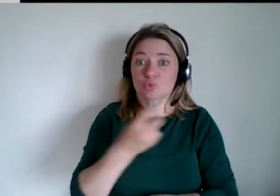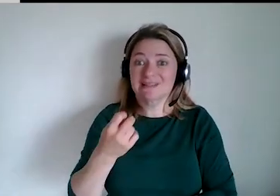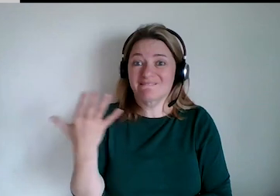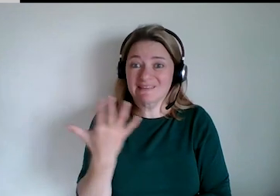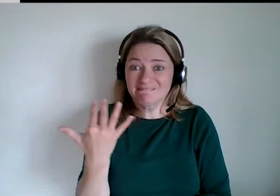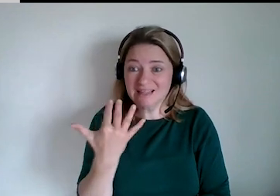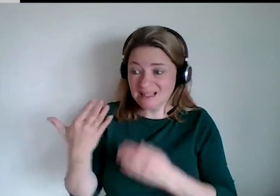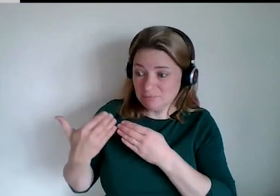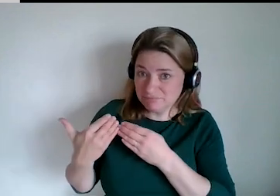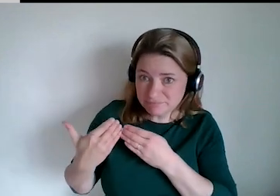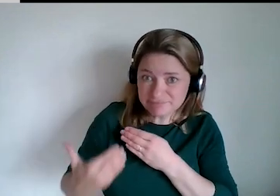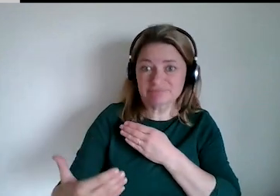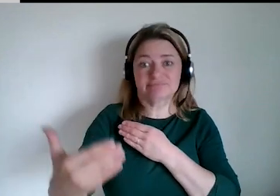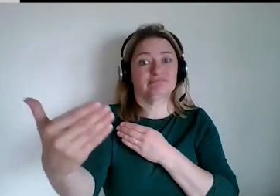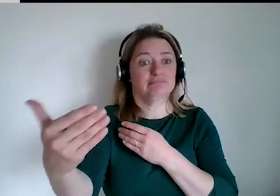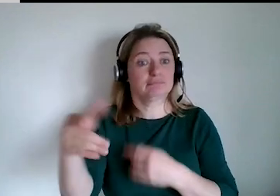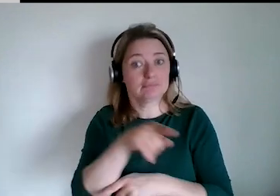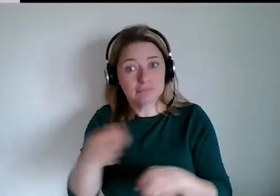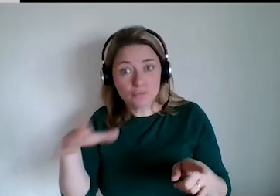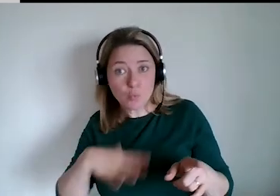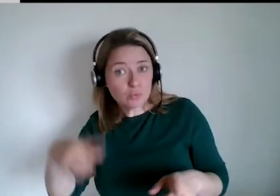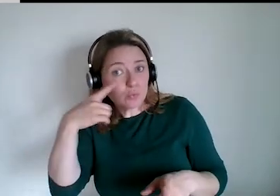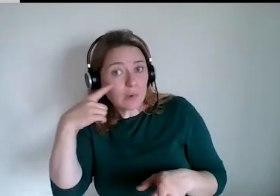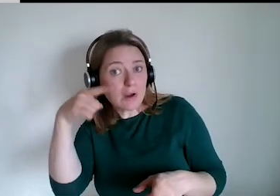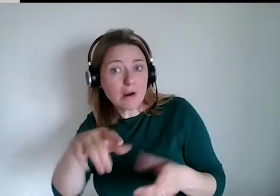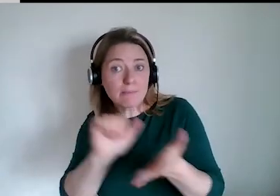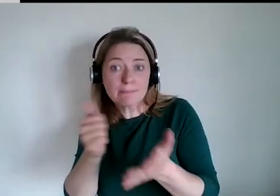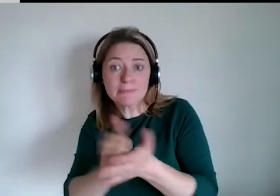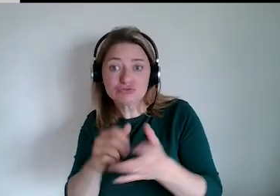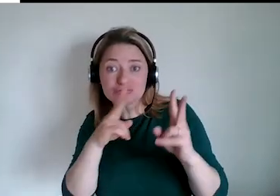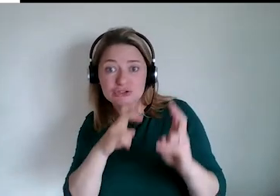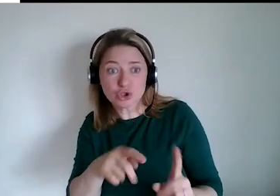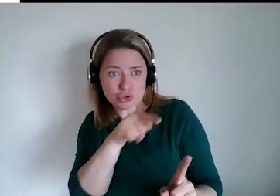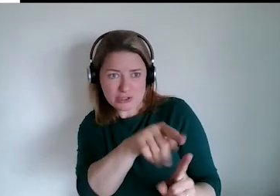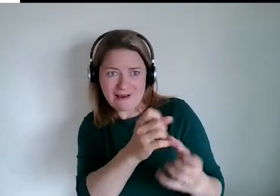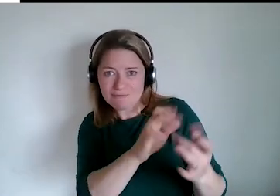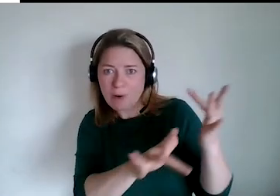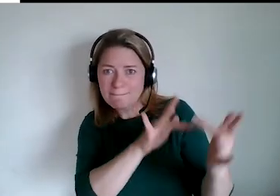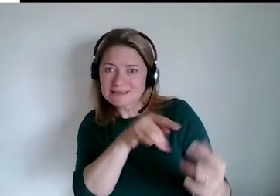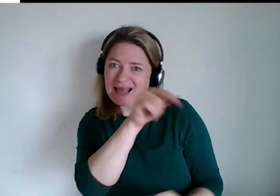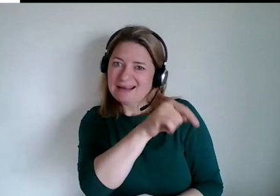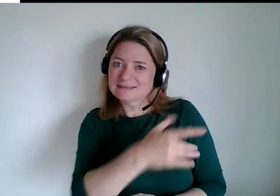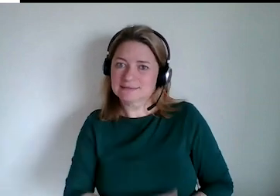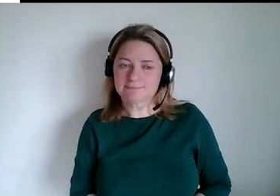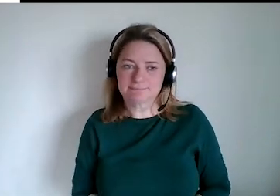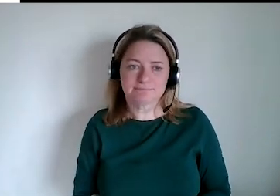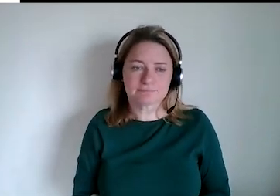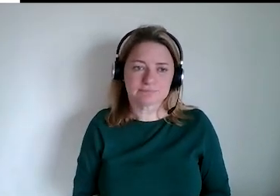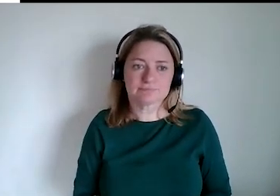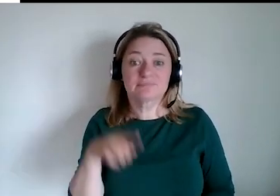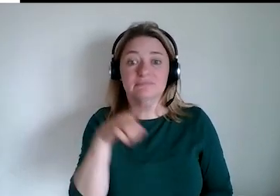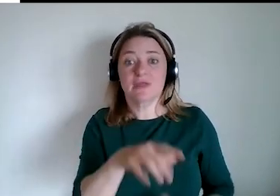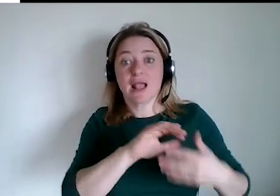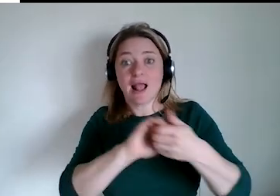look at the published research, just have a snap look at that website. It's a collaboration between